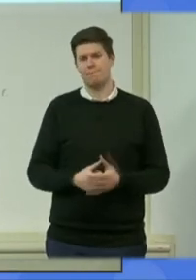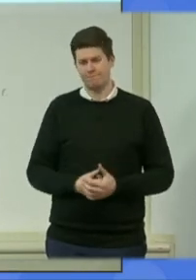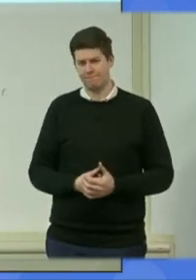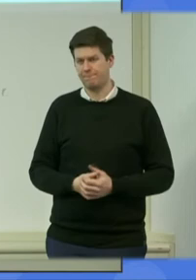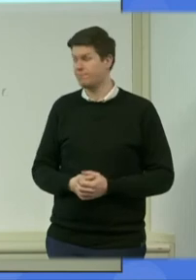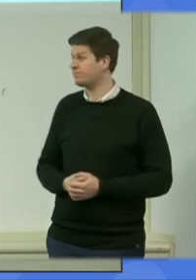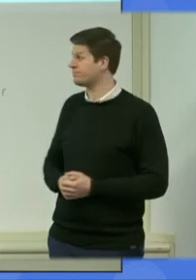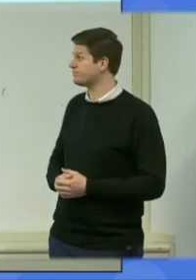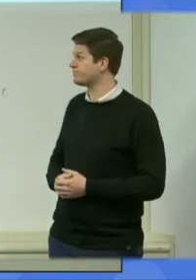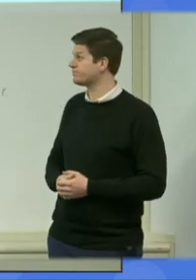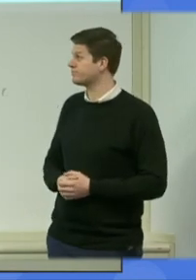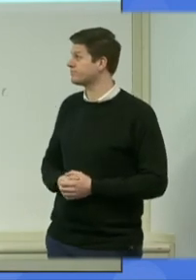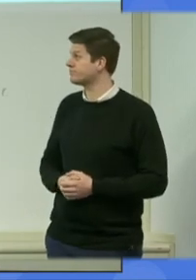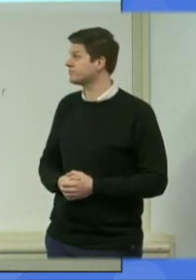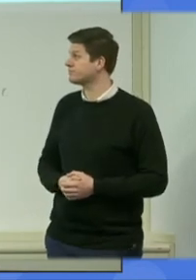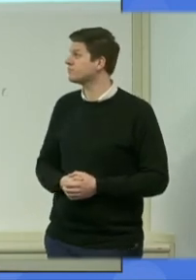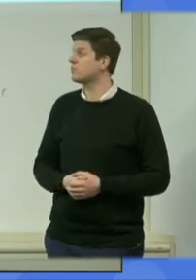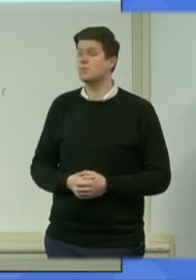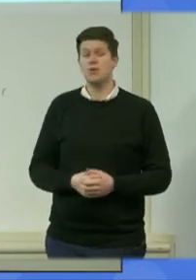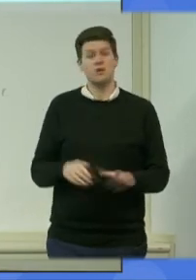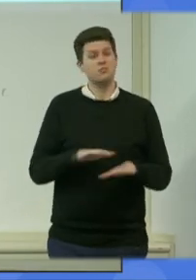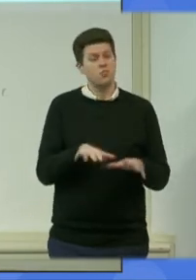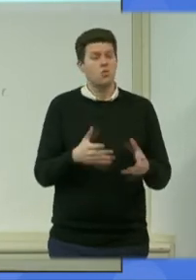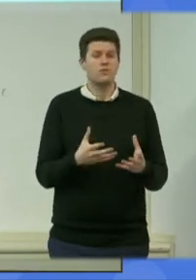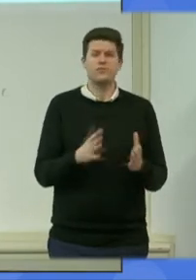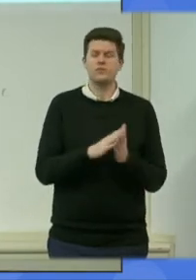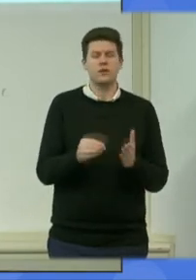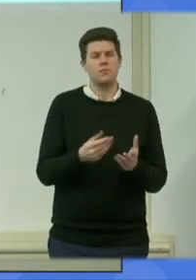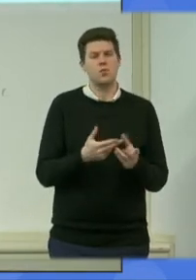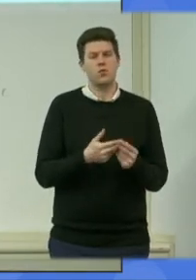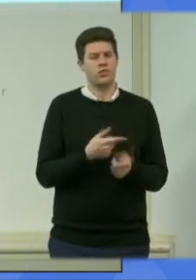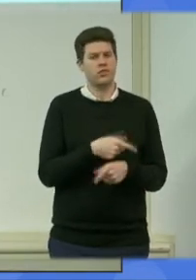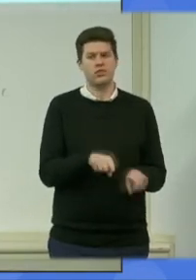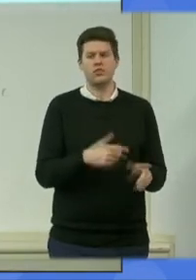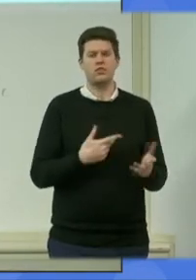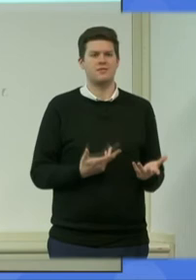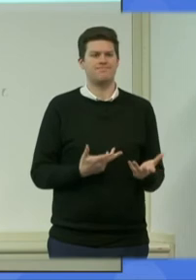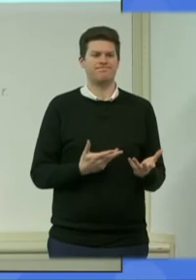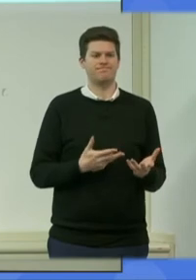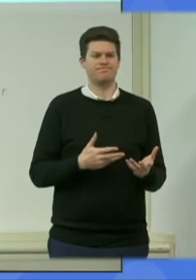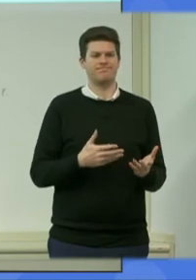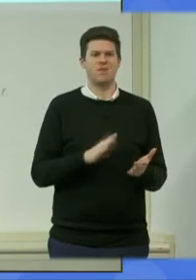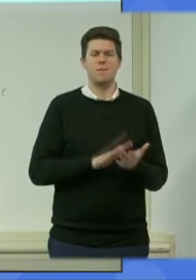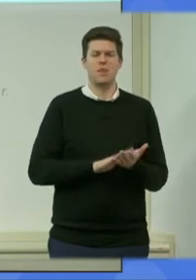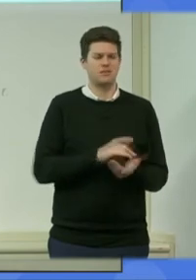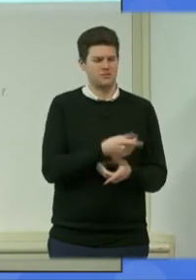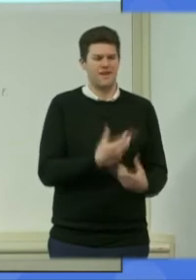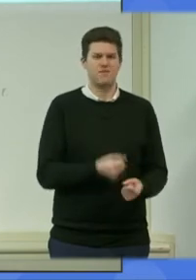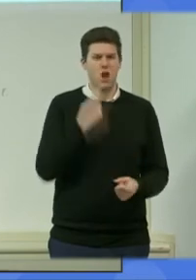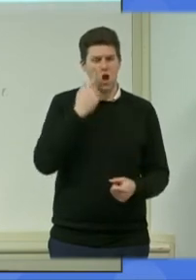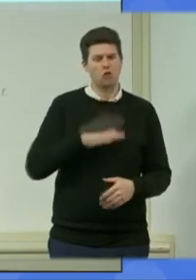more responsive, as are mothers with young children. Now, I've been going quite slowly in my presentation, so I need to speed up for these last sections here,